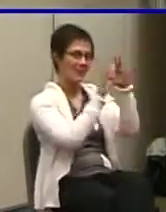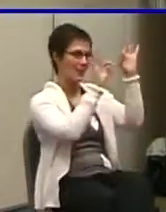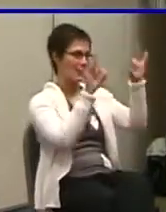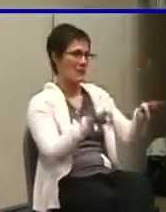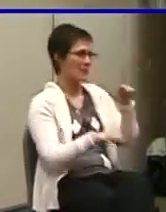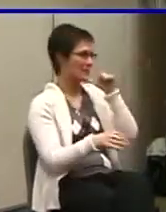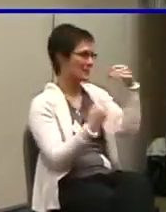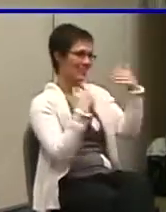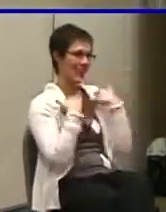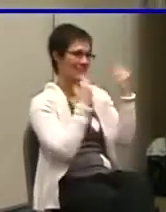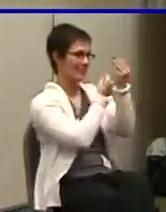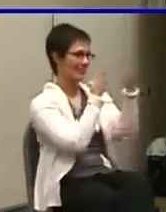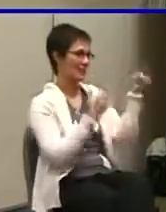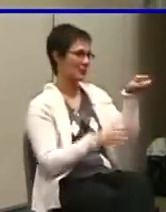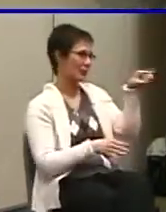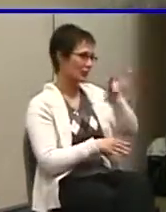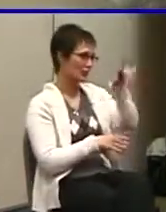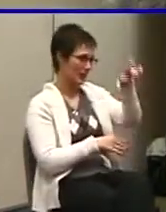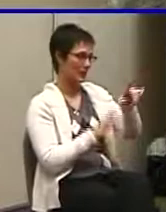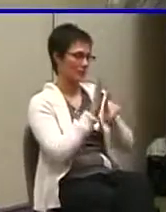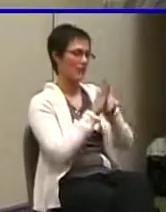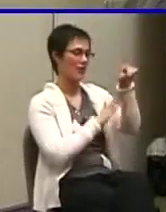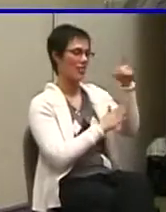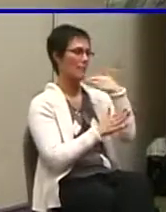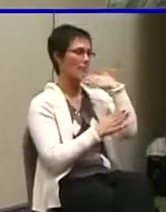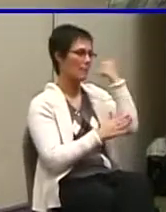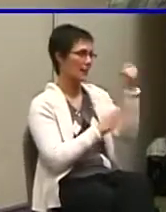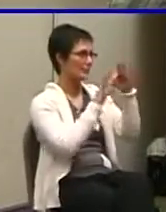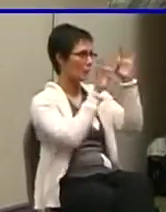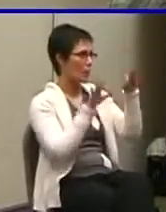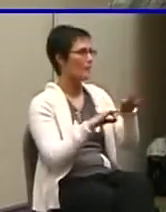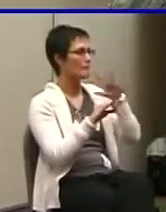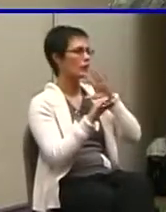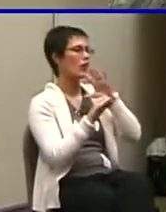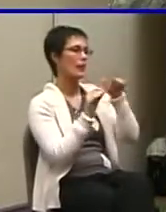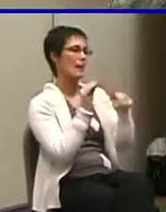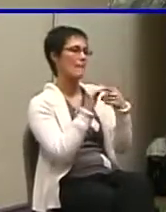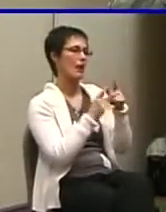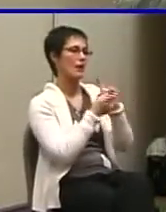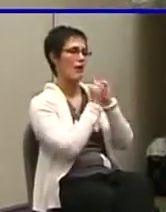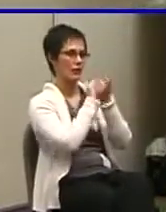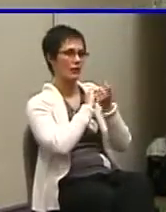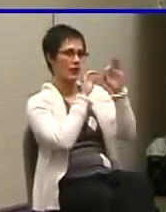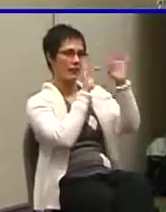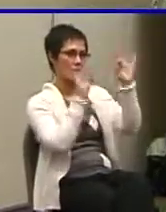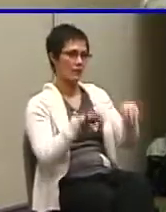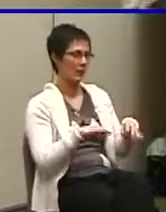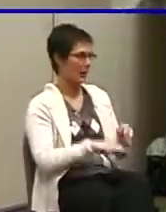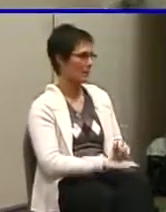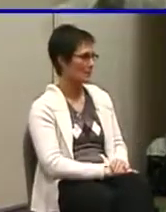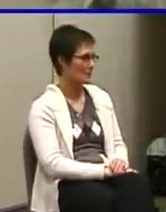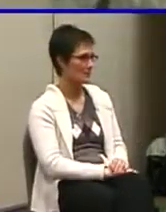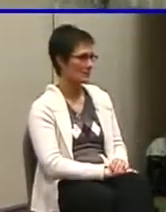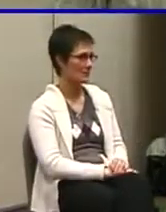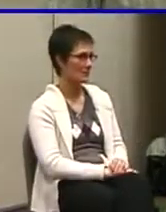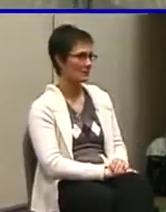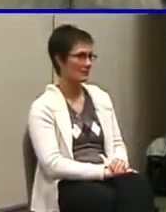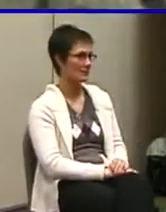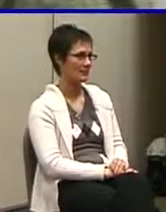best intervention plan, think about talking about altering the form. That's what you were talking